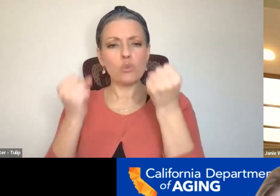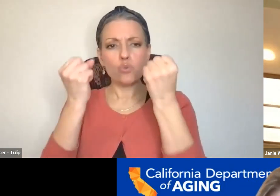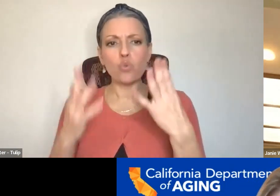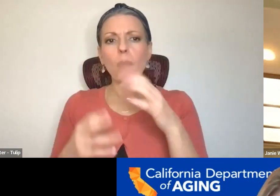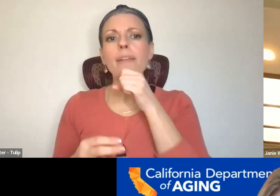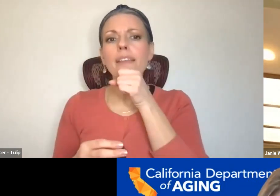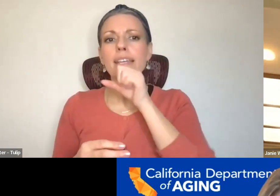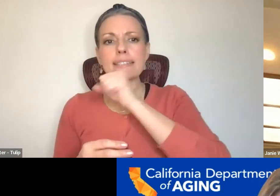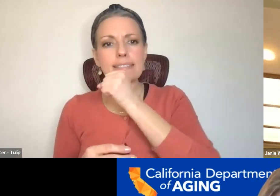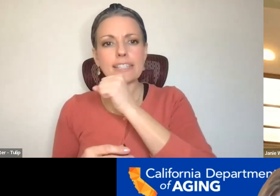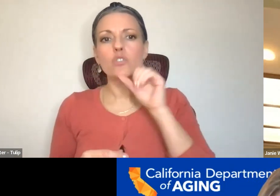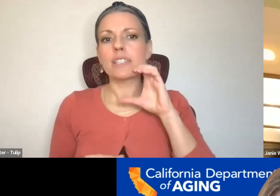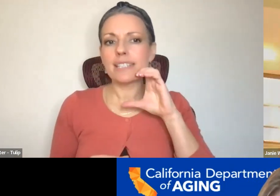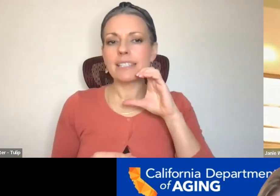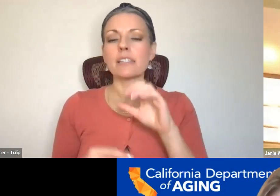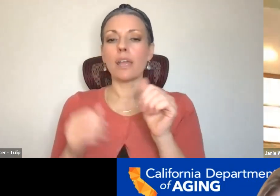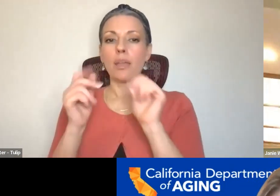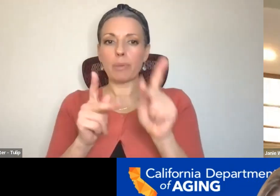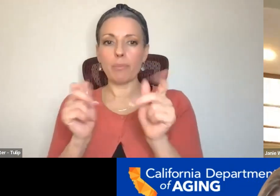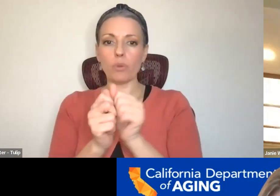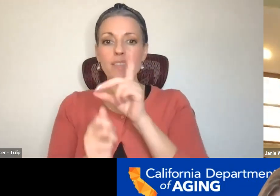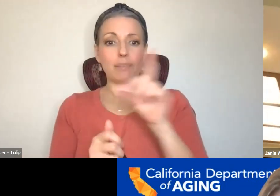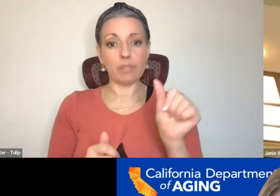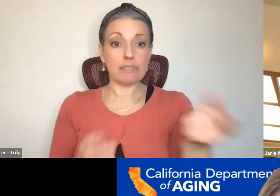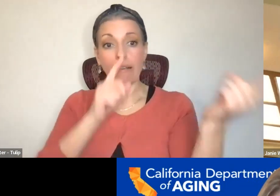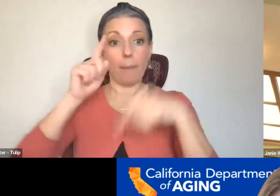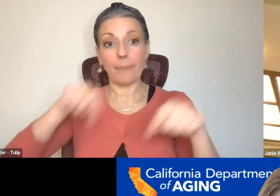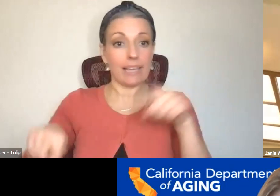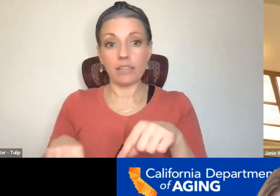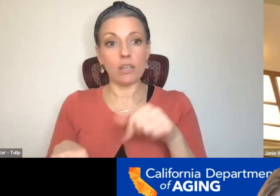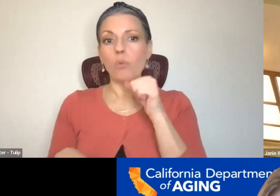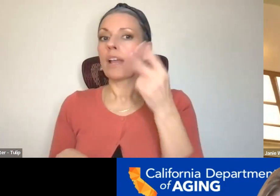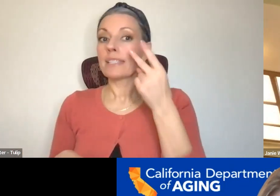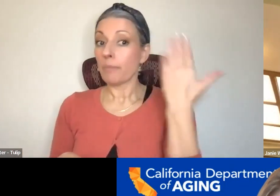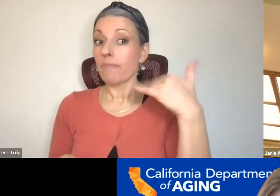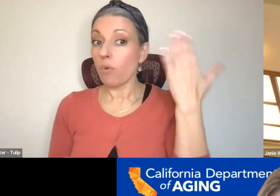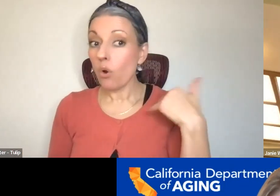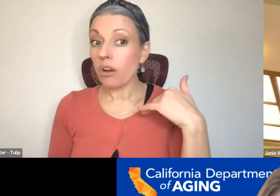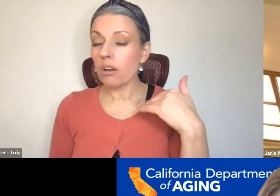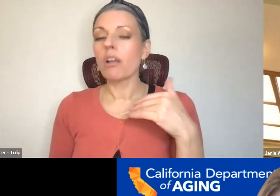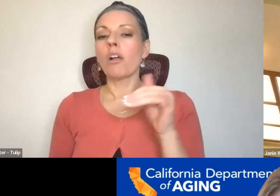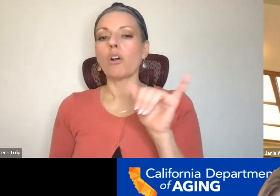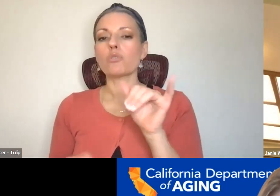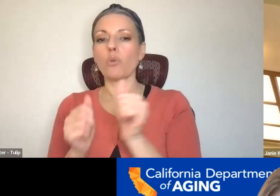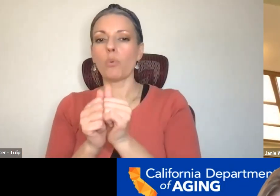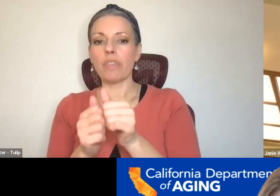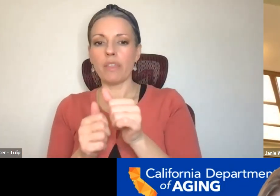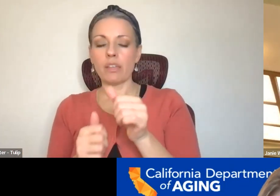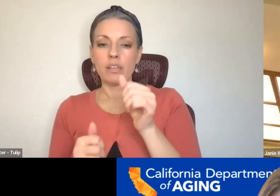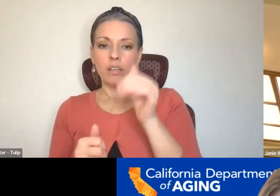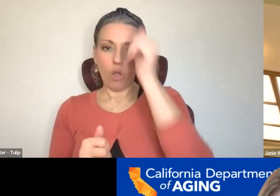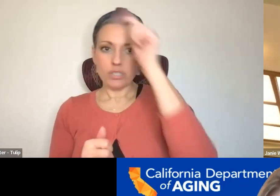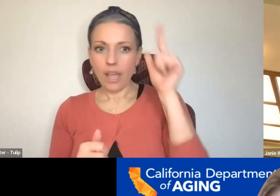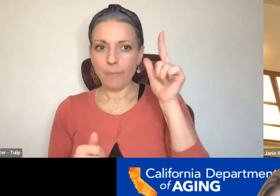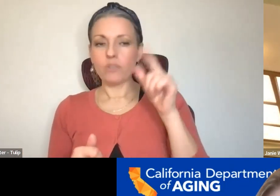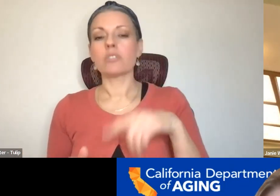seniors and persons with disabilities coming in that we have not seen before, particularly with dementia and Alzheimer's. And